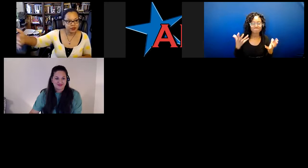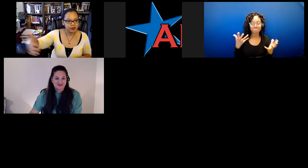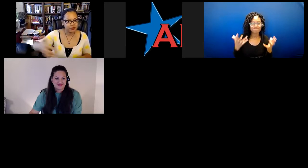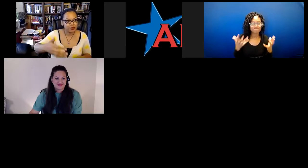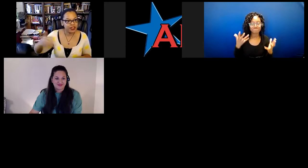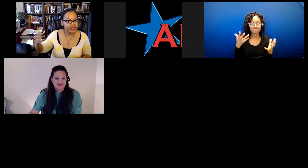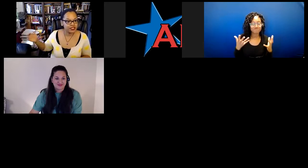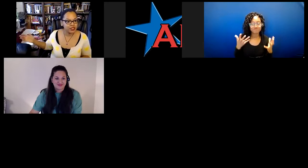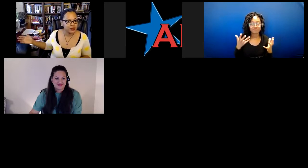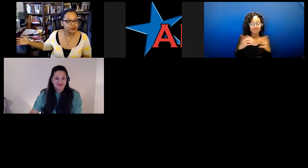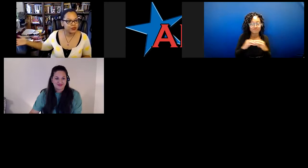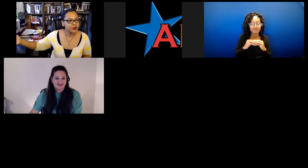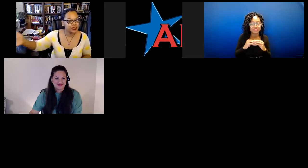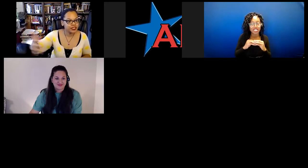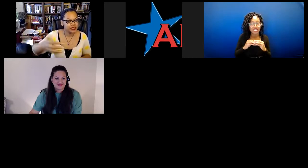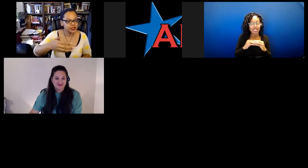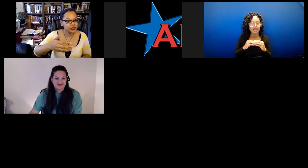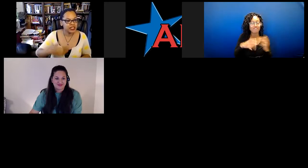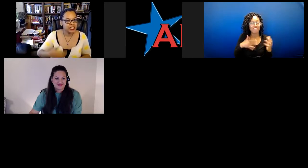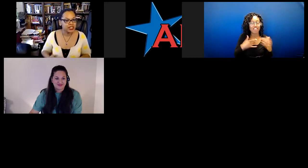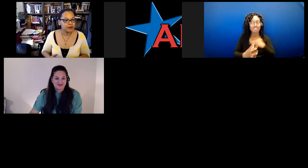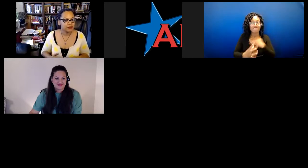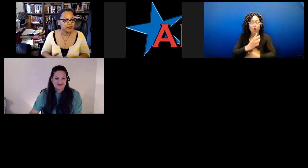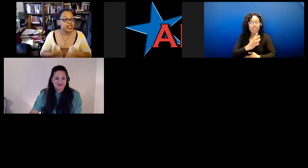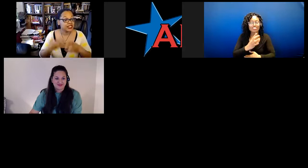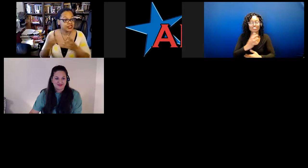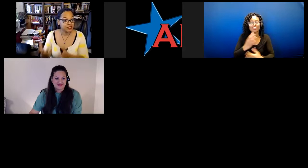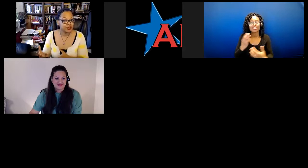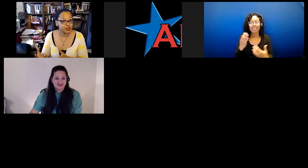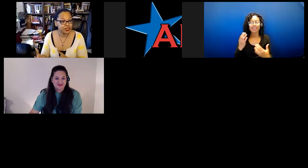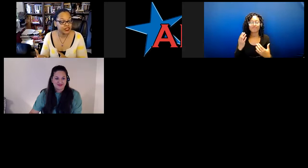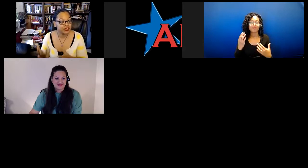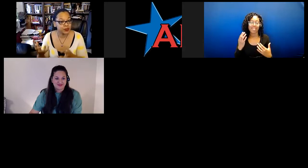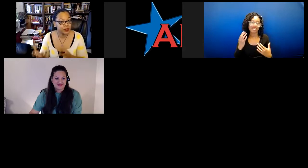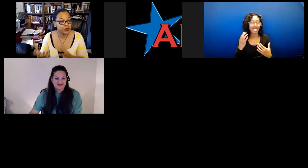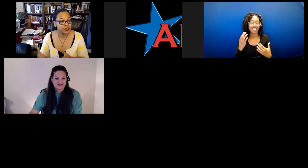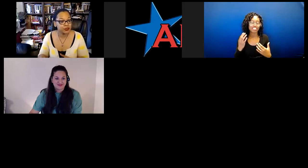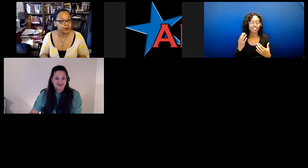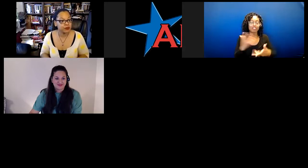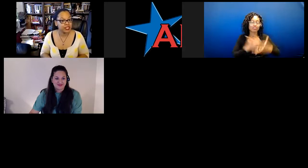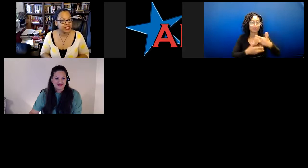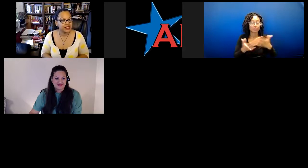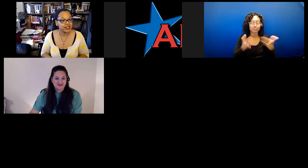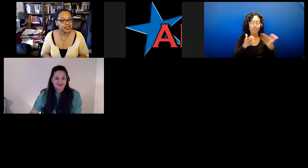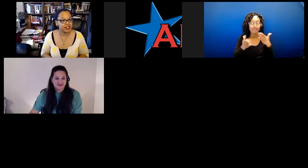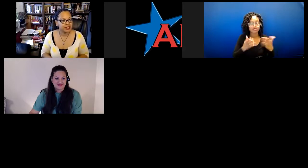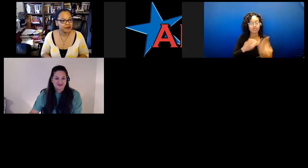sort of brought into or forced into reliance on social services while also